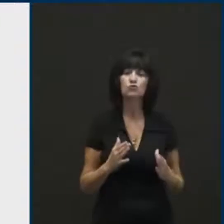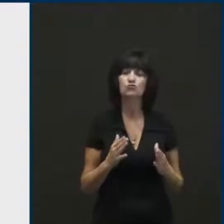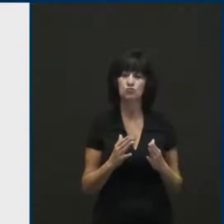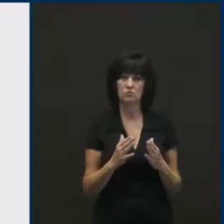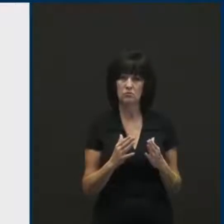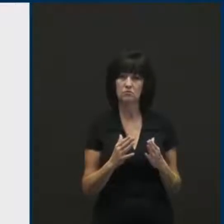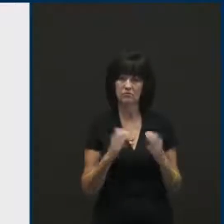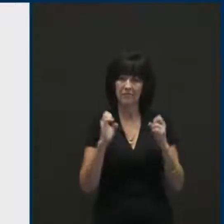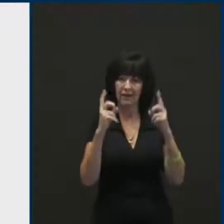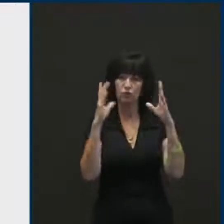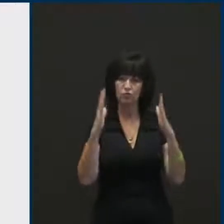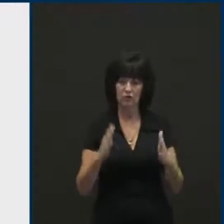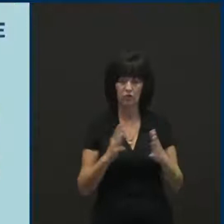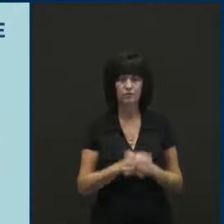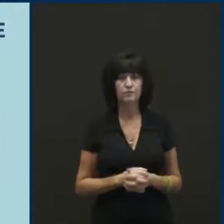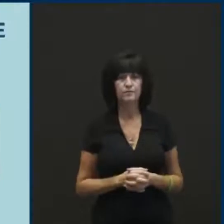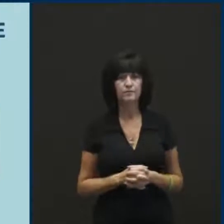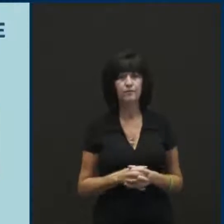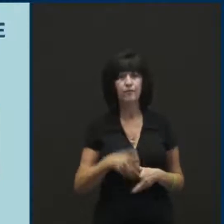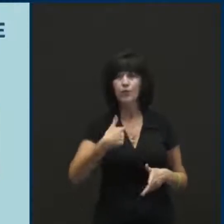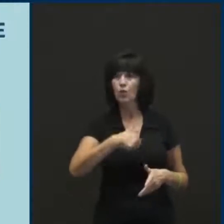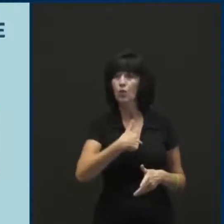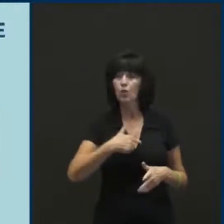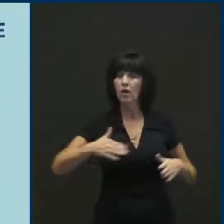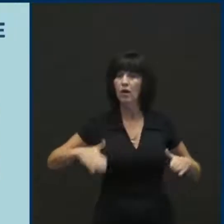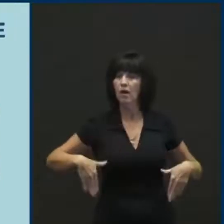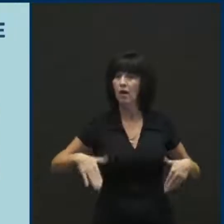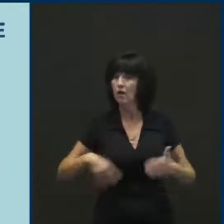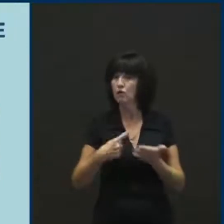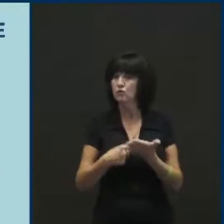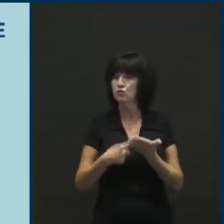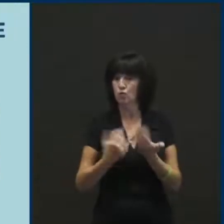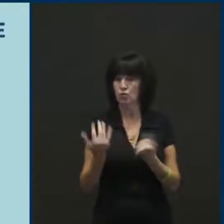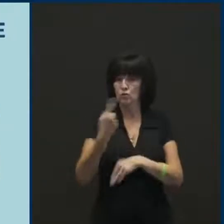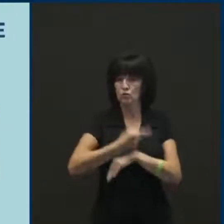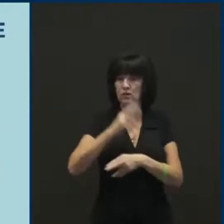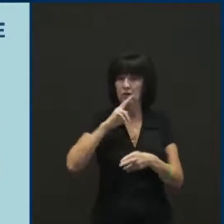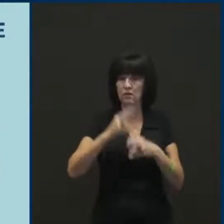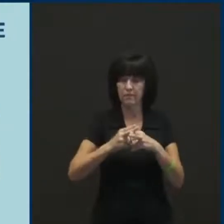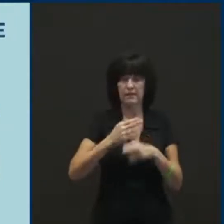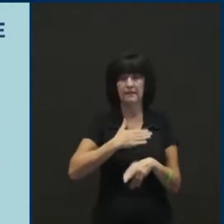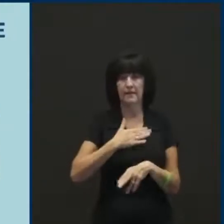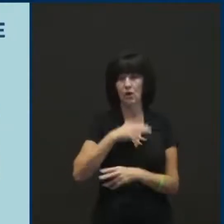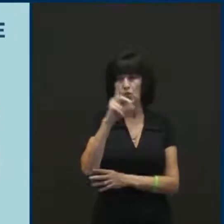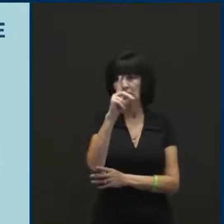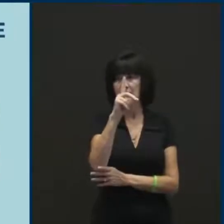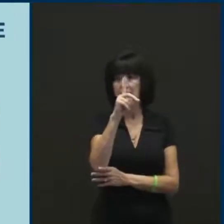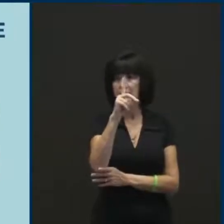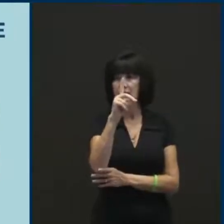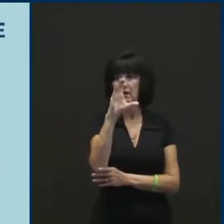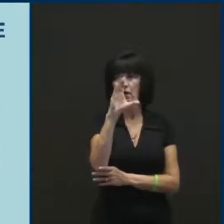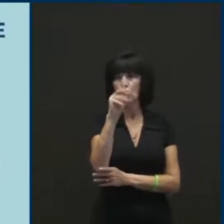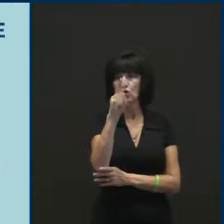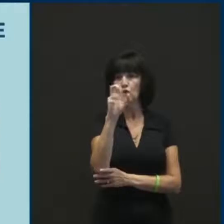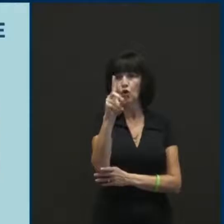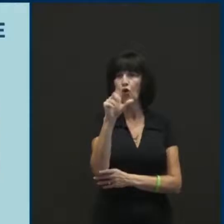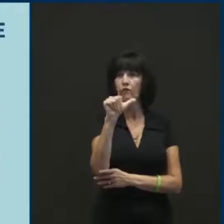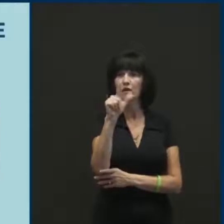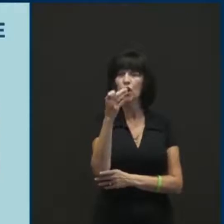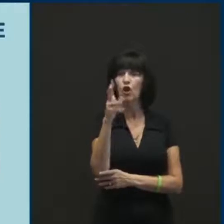that we haven't talked about today is COVID Alert DE, which is our app that provides you with a